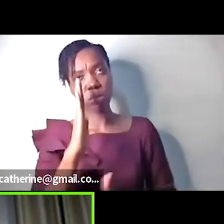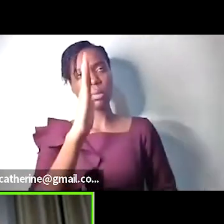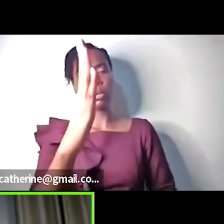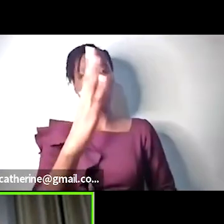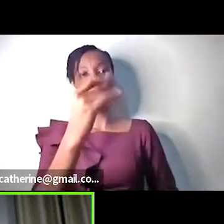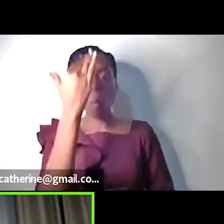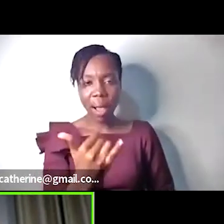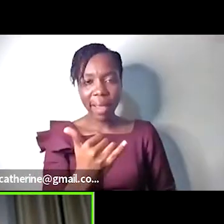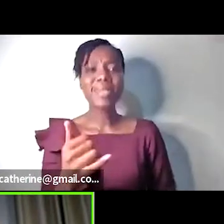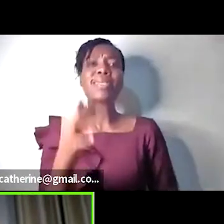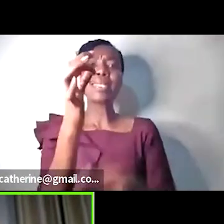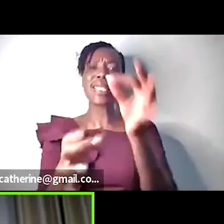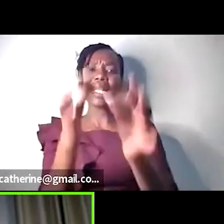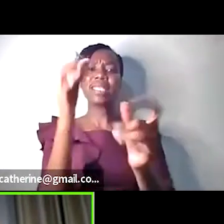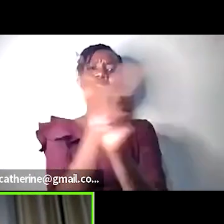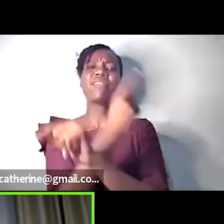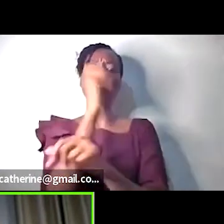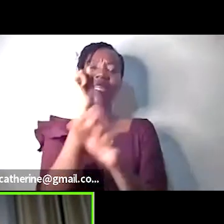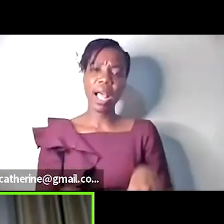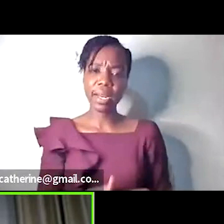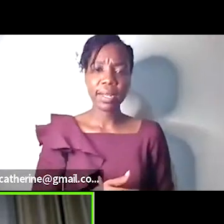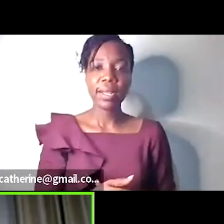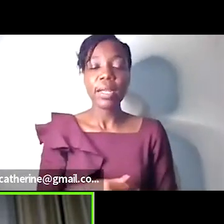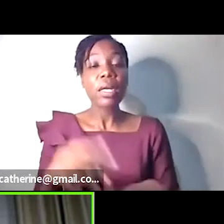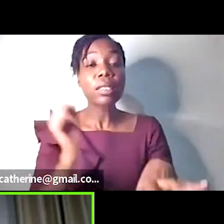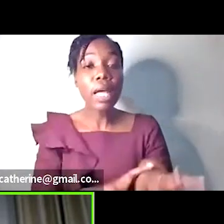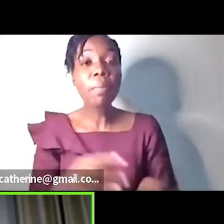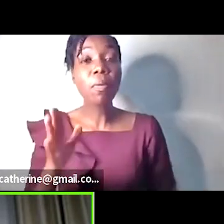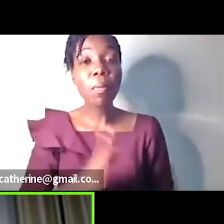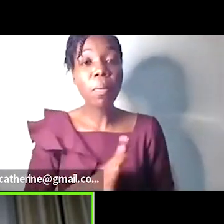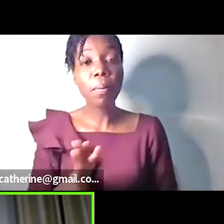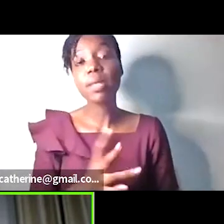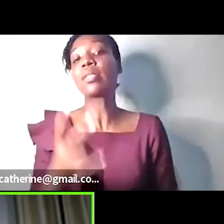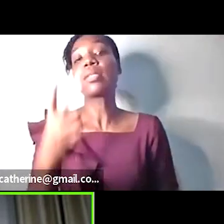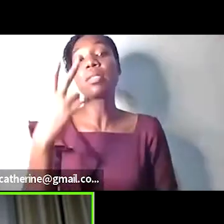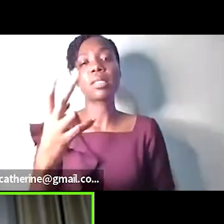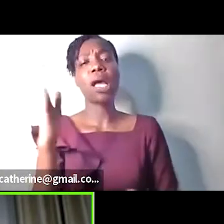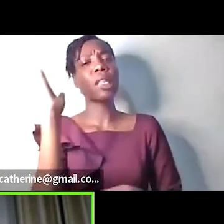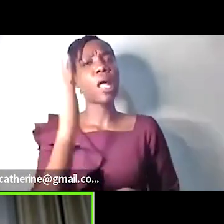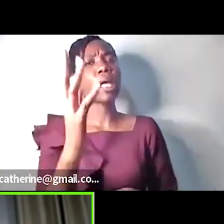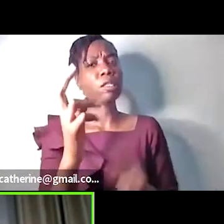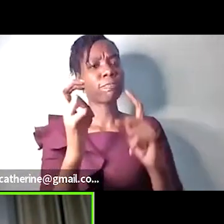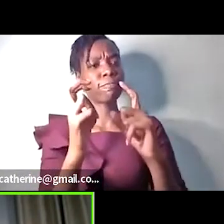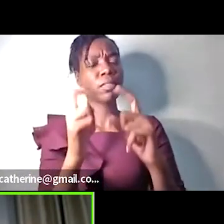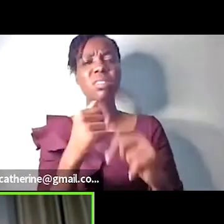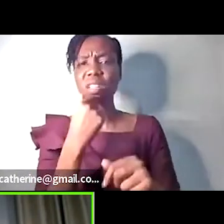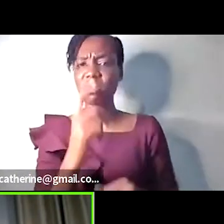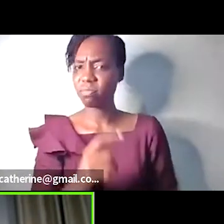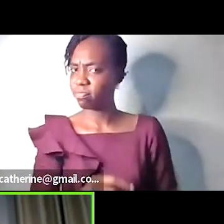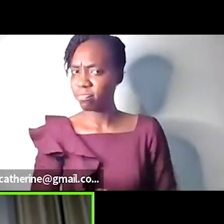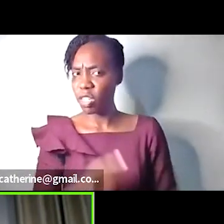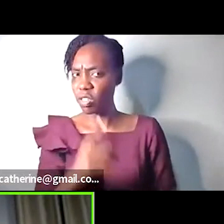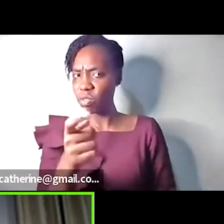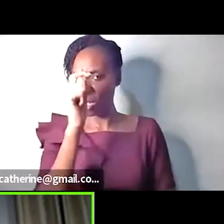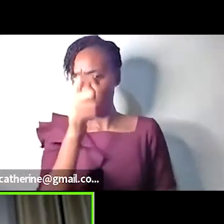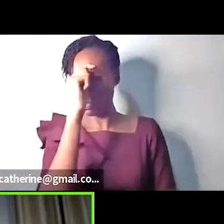judged differently. And once a woman looks at the people straight in the face, they say, no, this woman cannot be respected. We